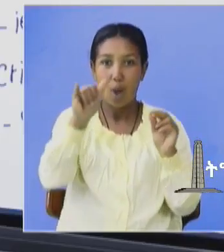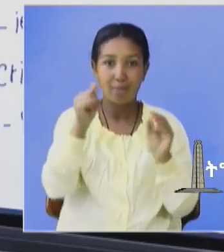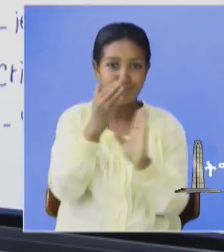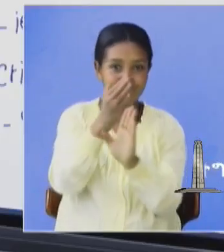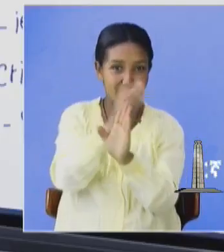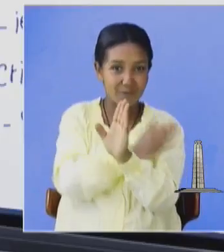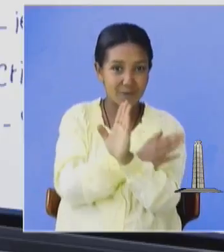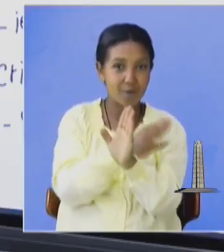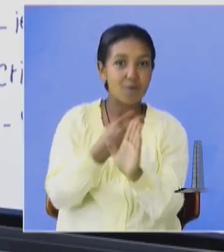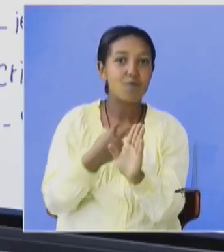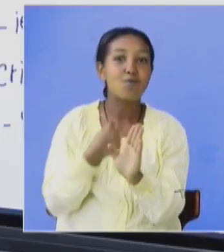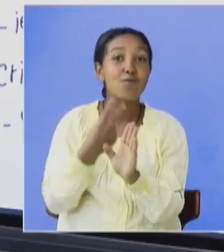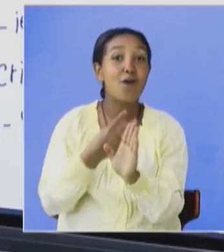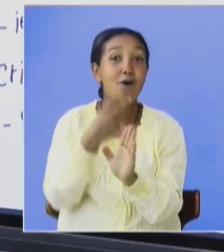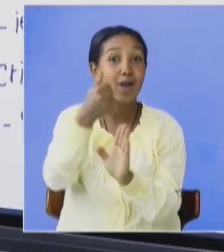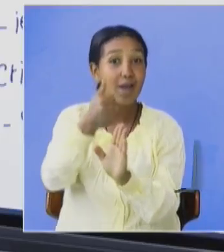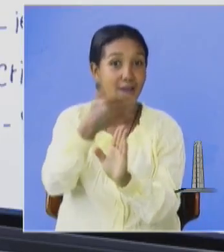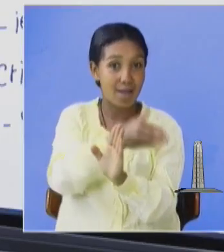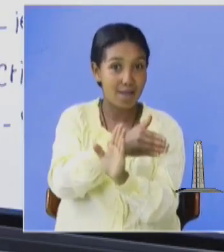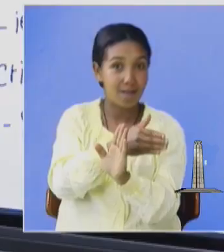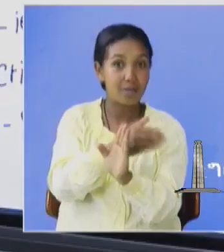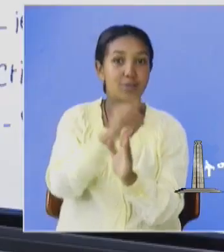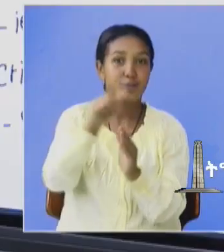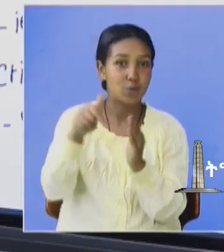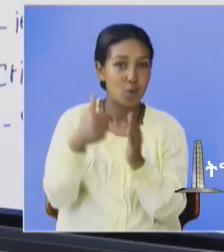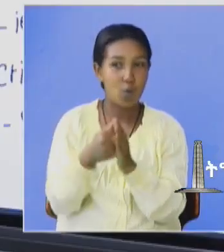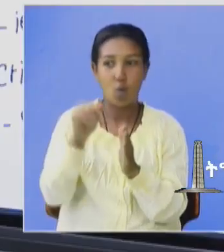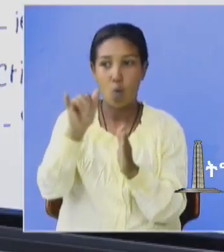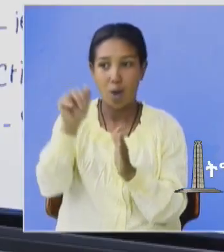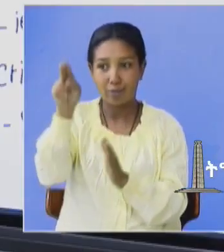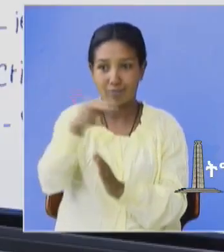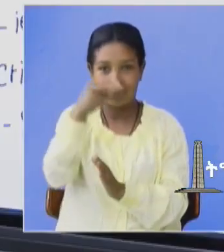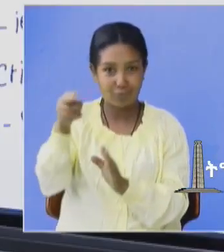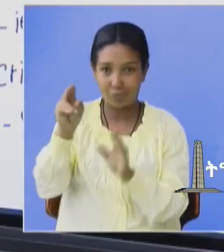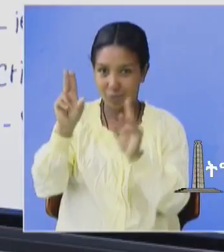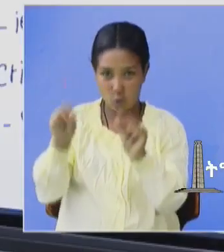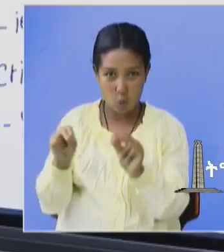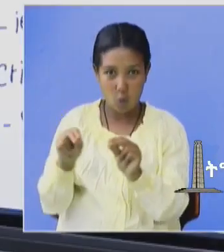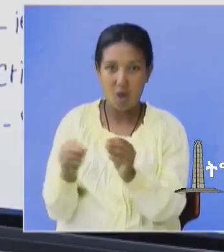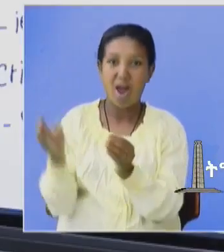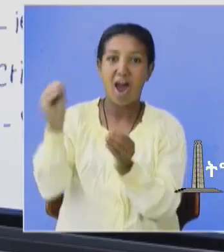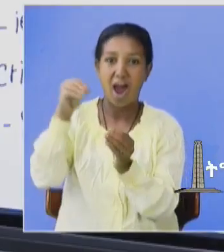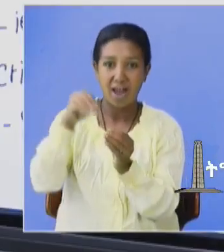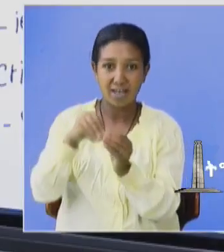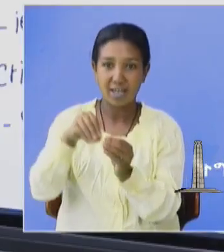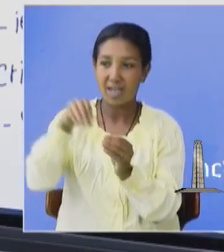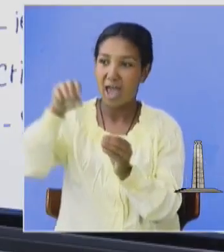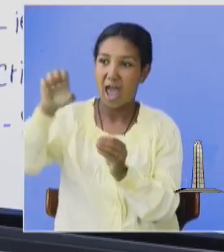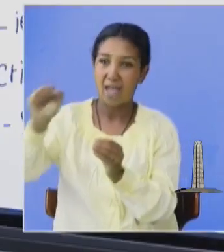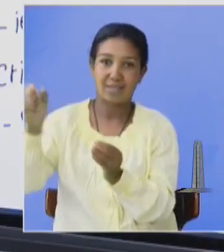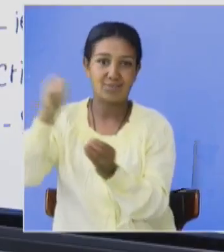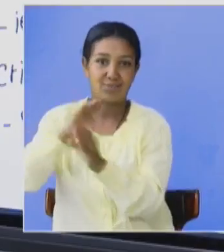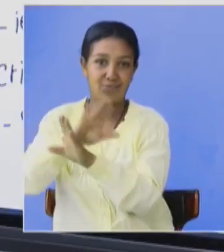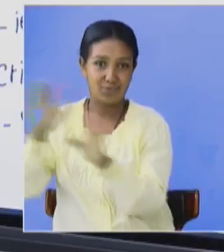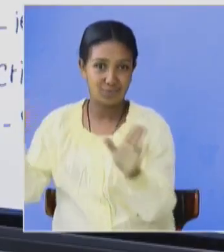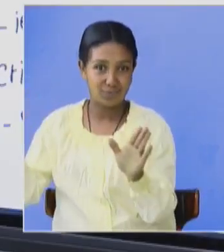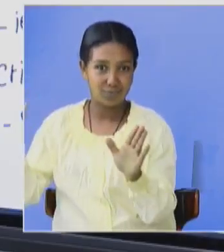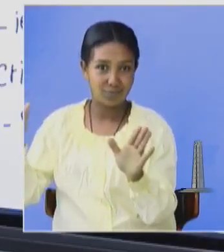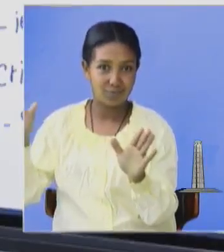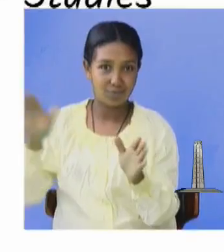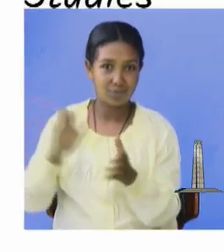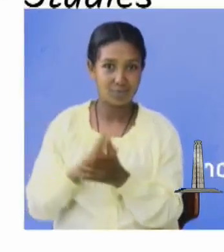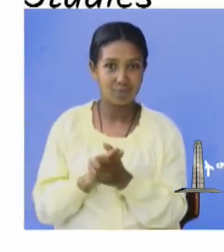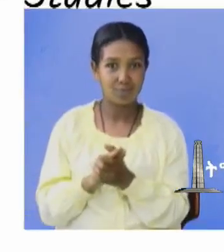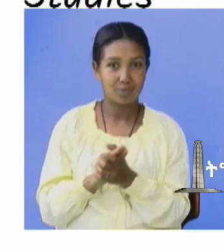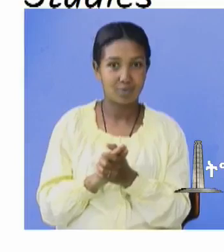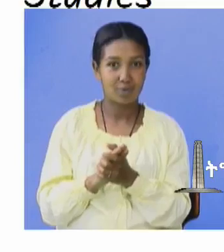a vowel letter a. So easily we don't cancel it, just add as at the end of this verb.